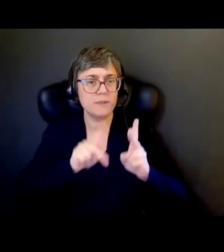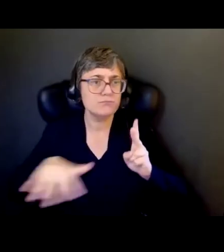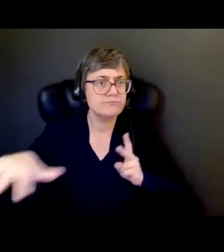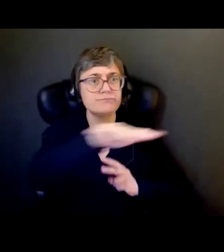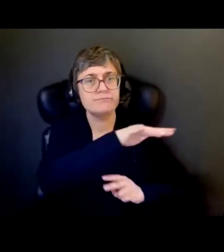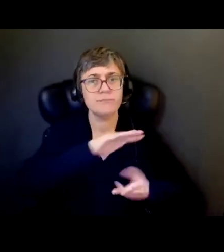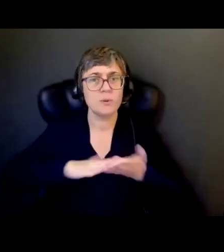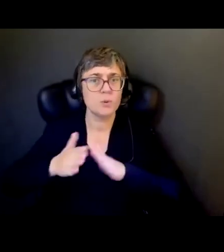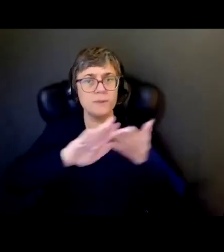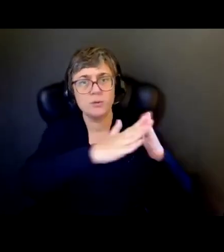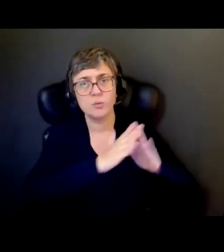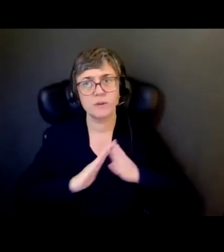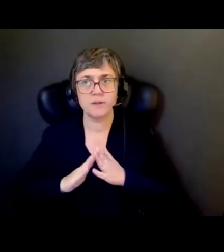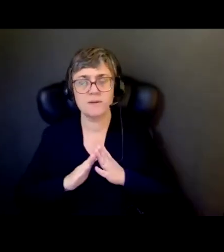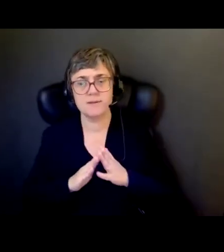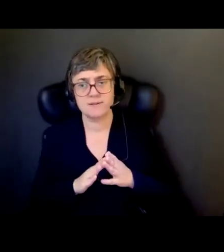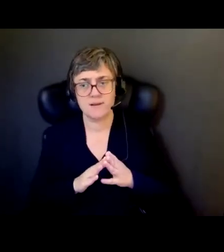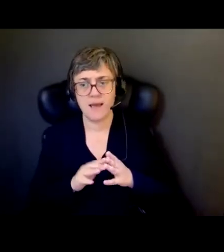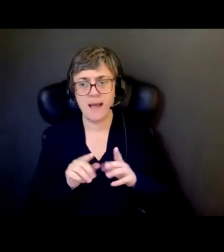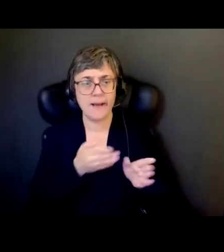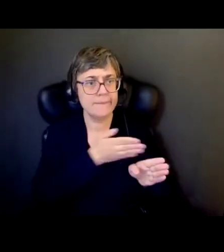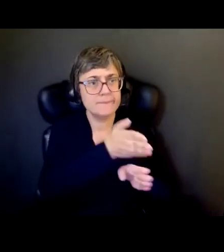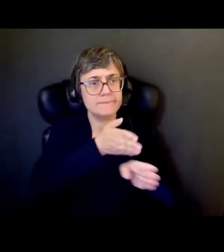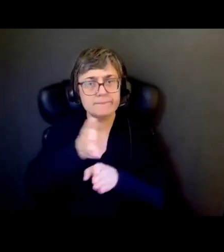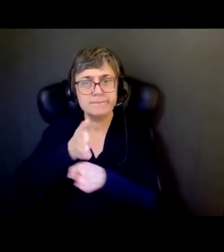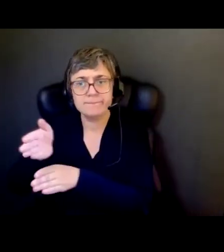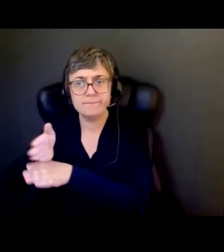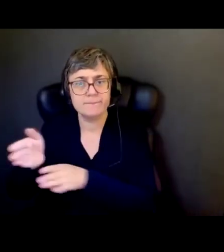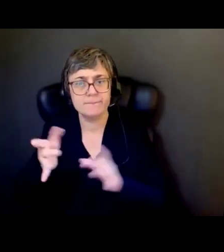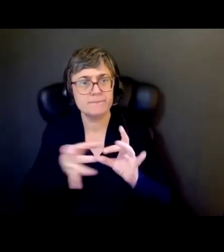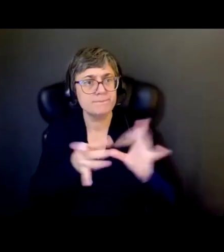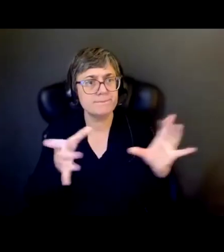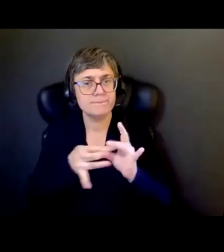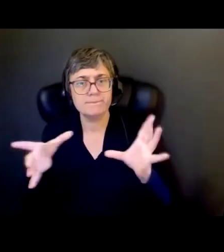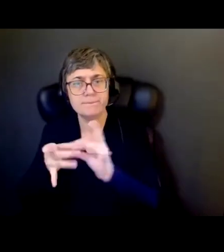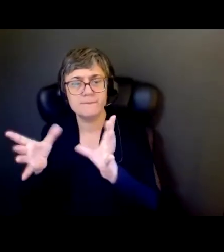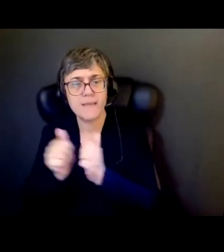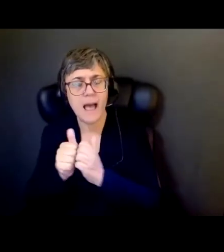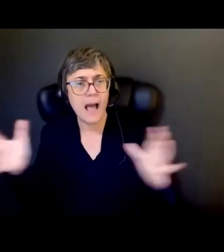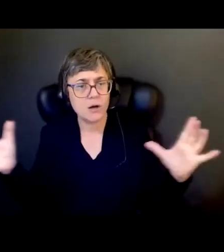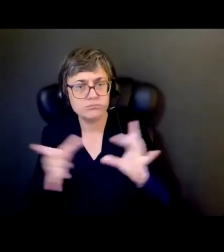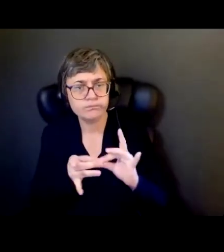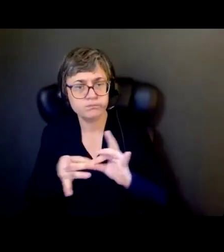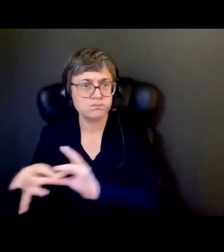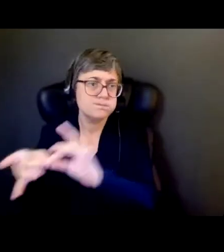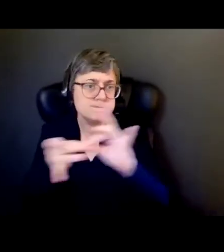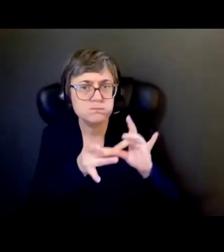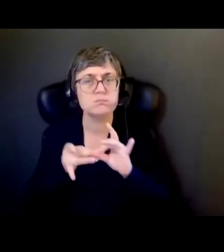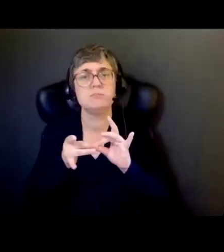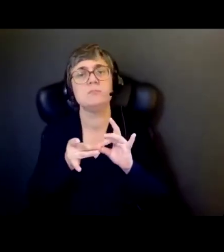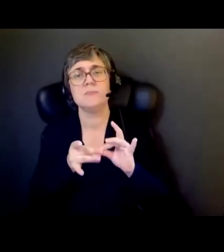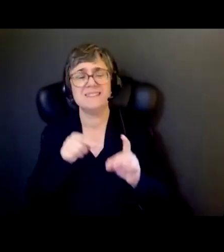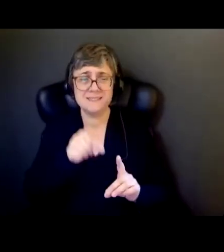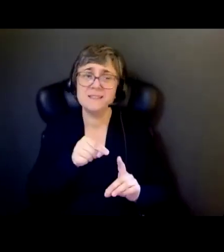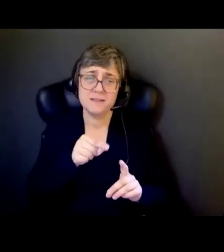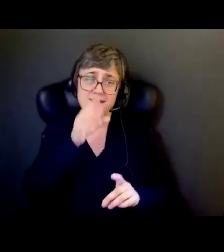sectors. Coercive control, as many of you know, is increasingly recognized as a serious and complex form of abuse.